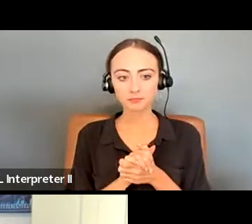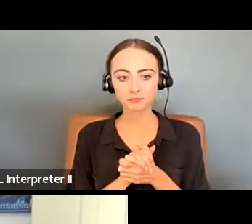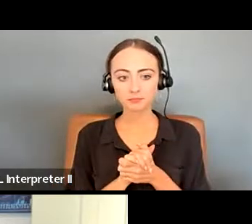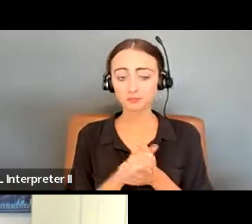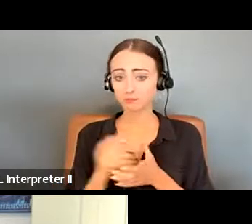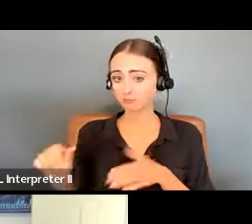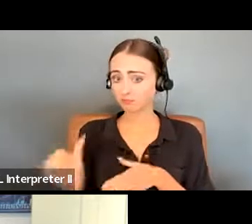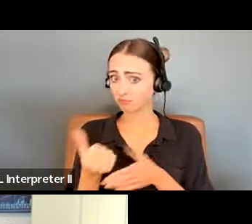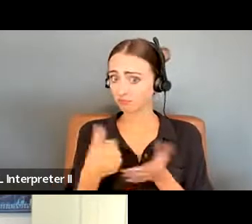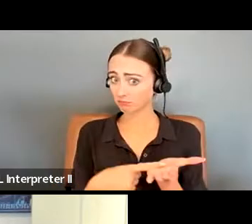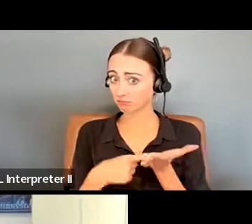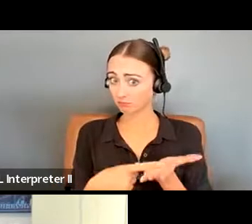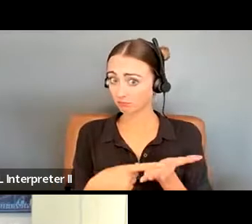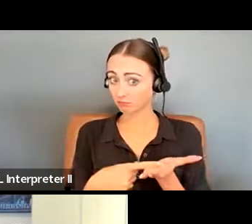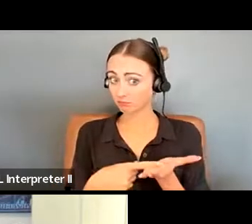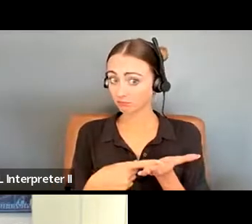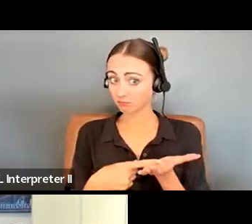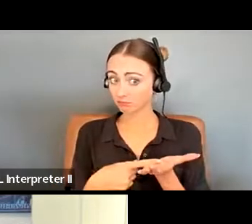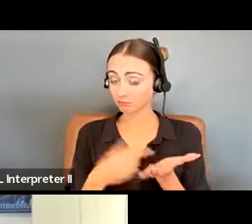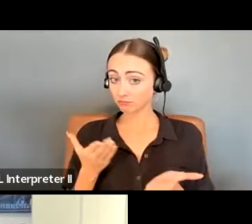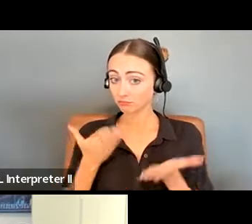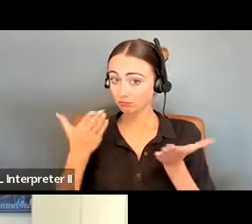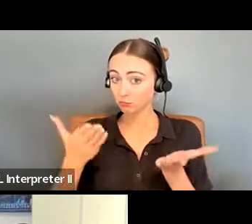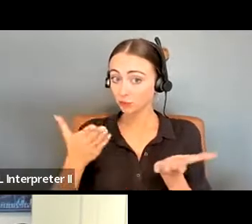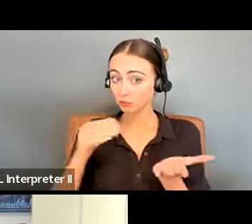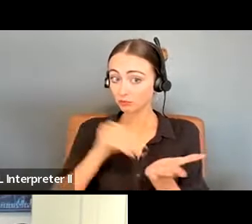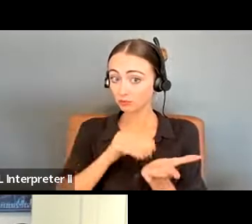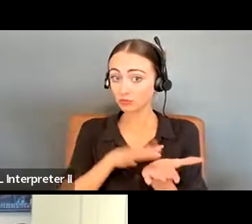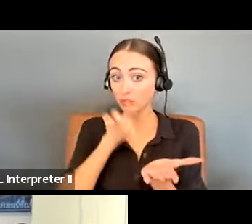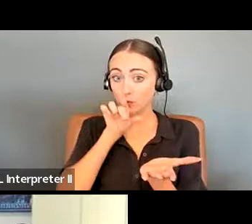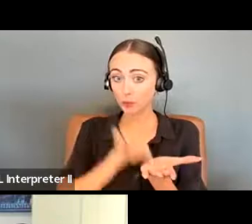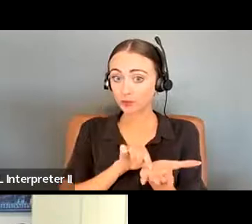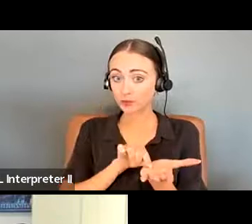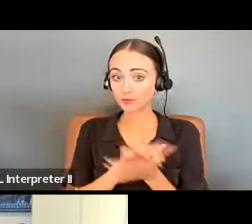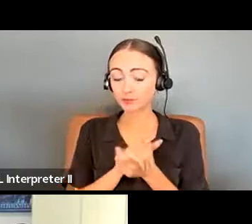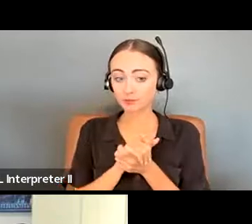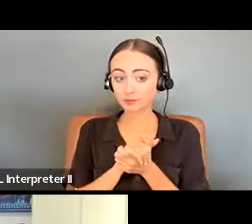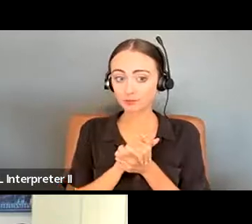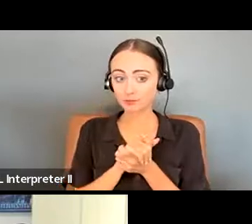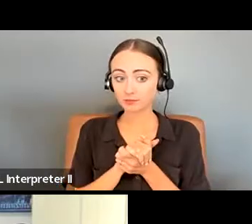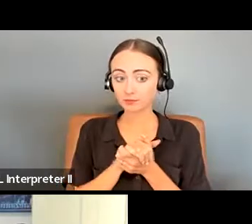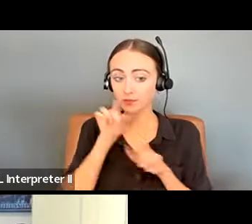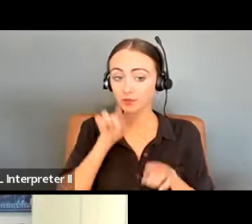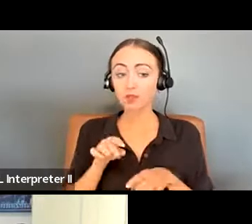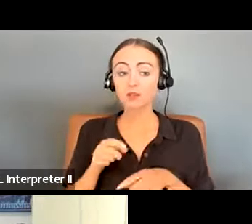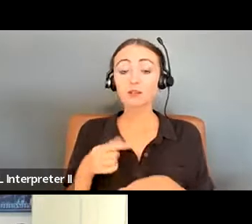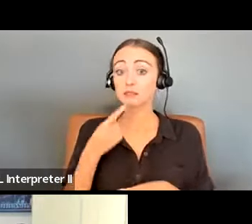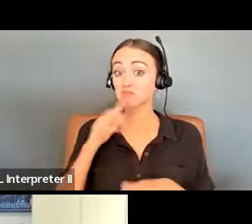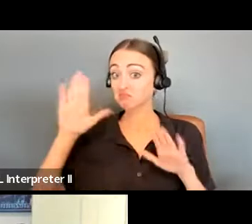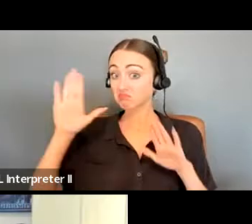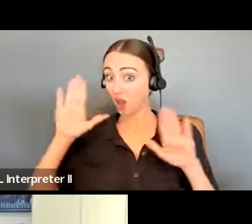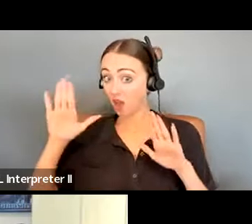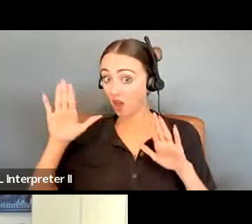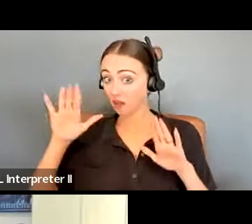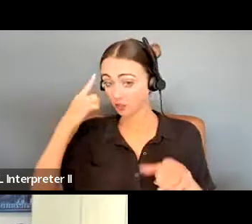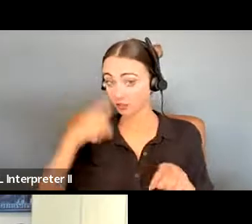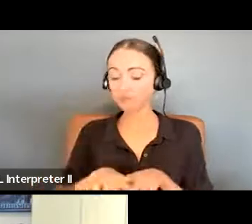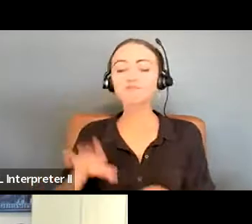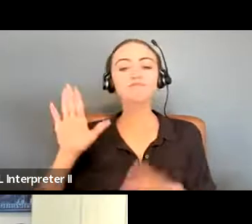there discussion? Motion is on the report. All those in favor say aye. Aye.